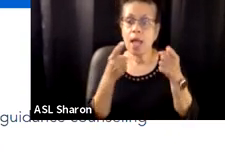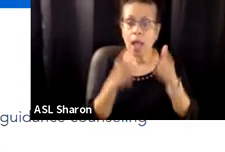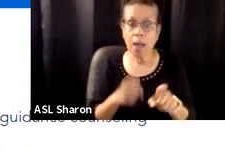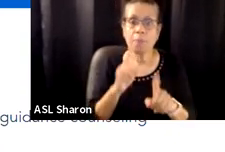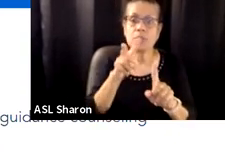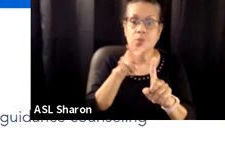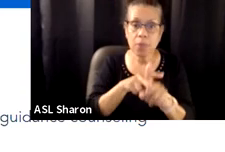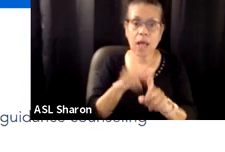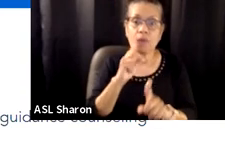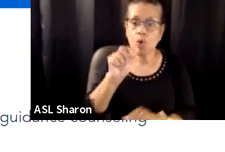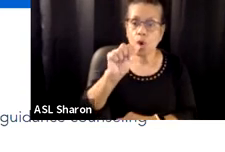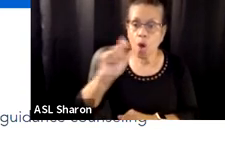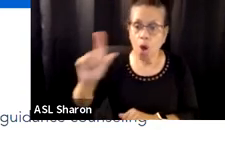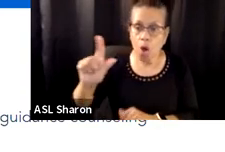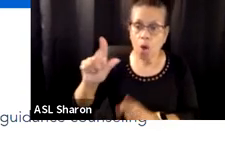students